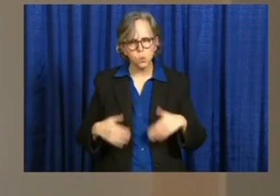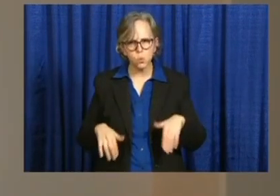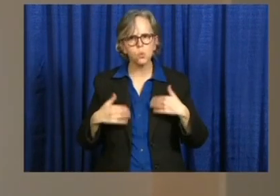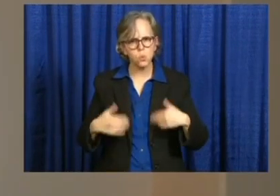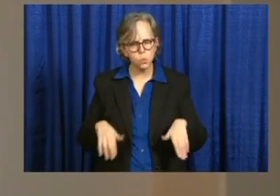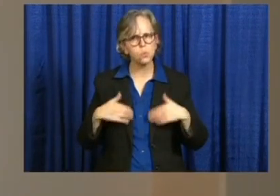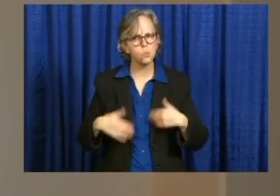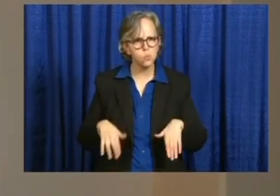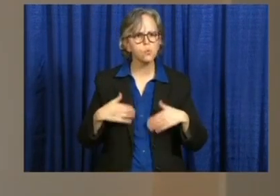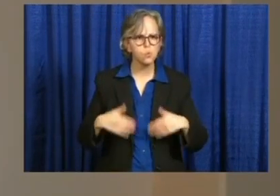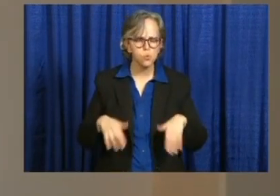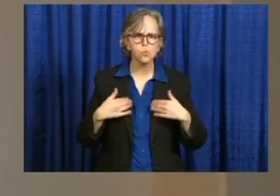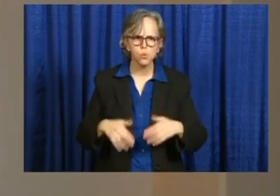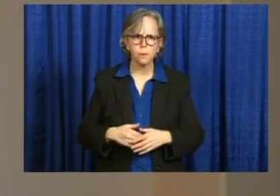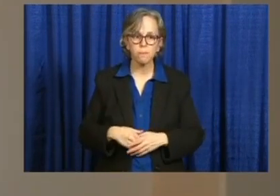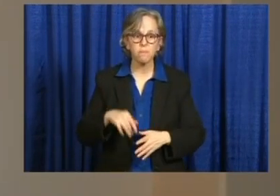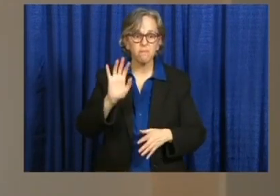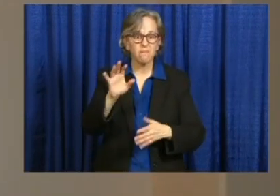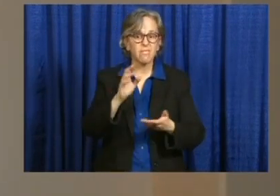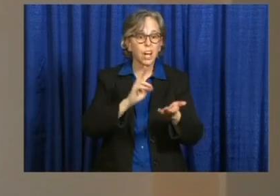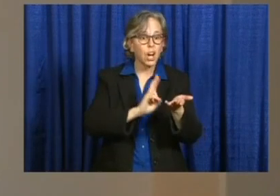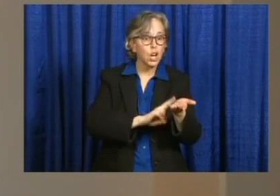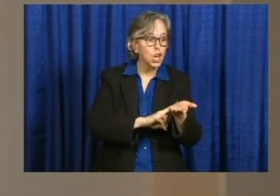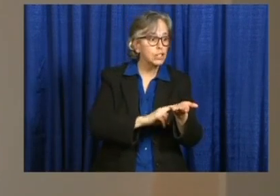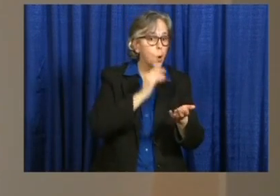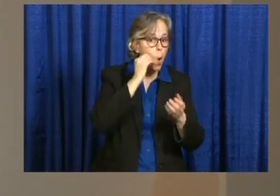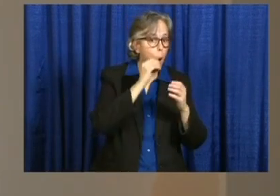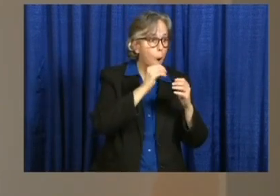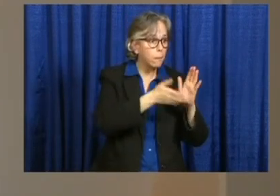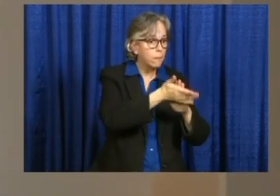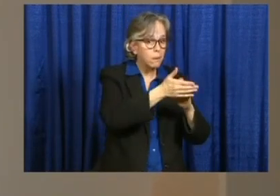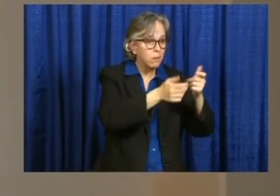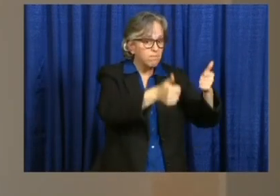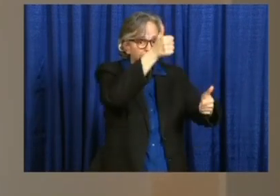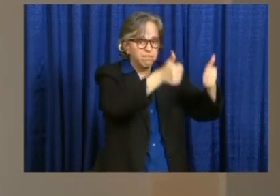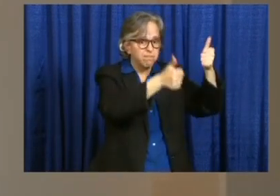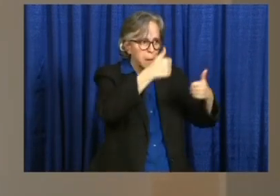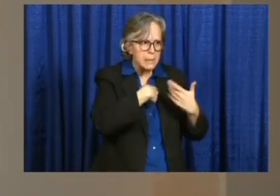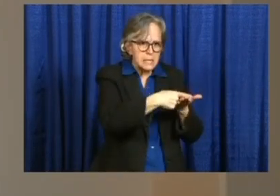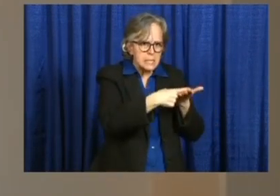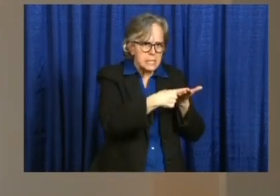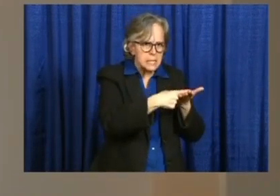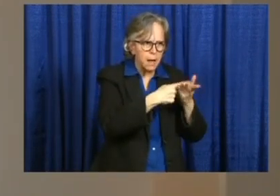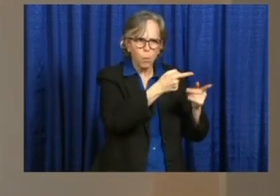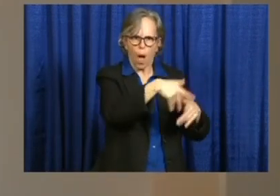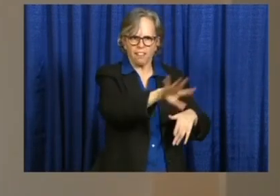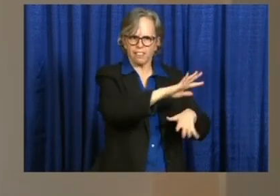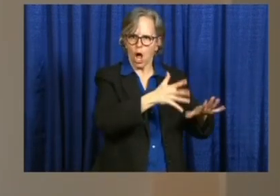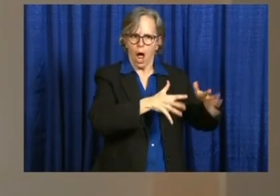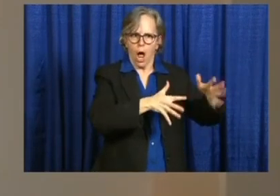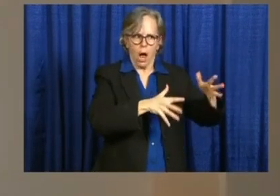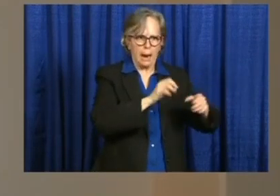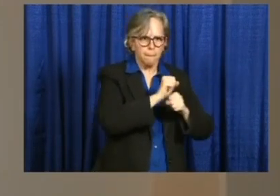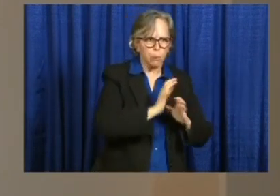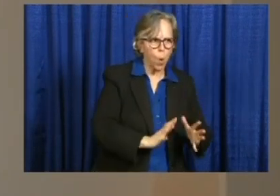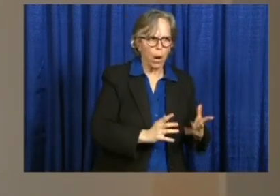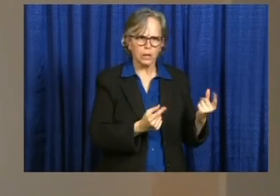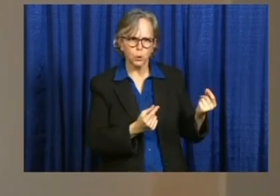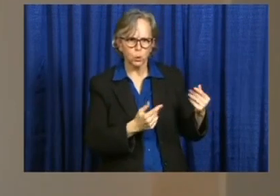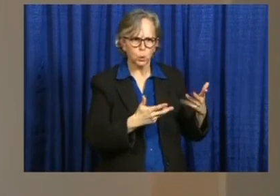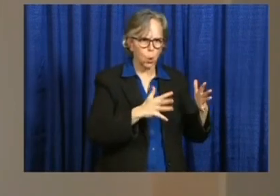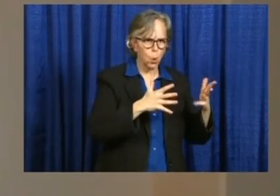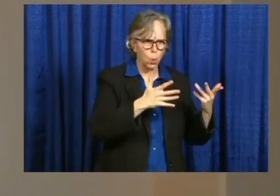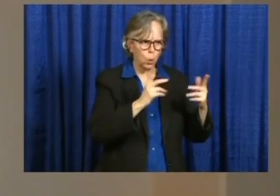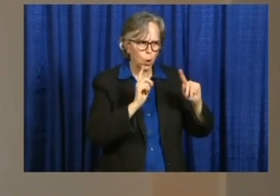with nursing home operators and just talking about the anxiety that the people there who are working on the front lines have every